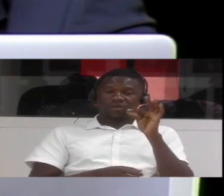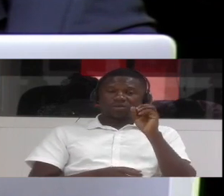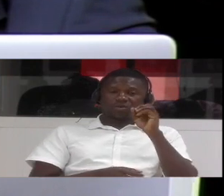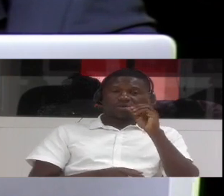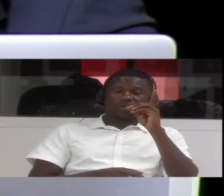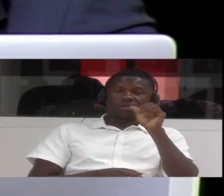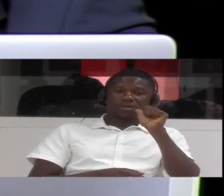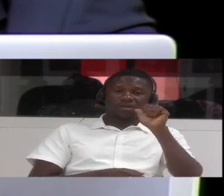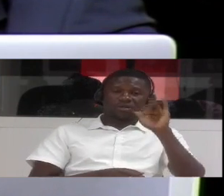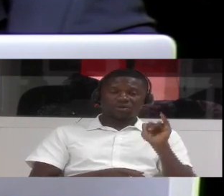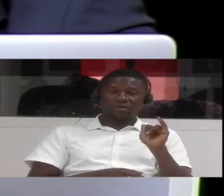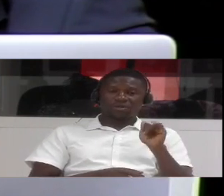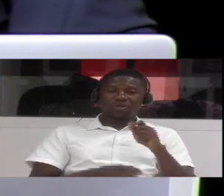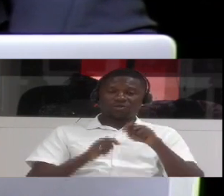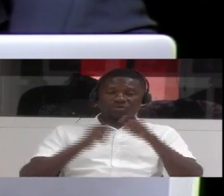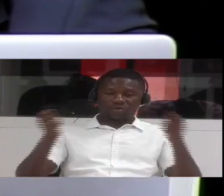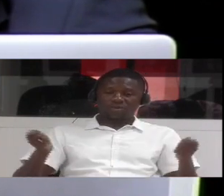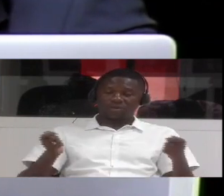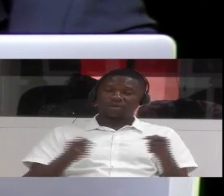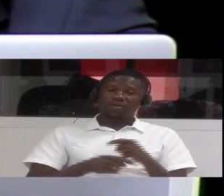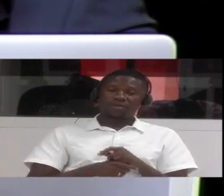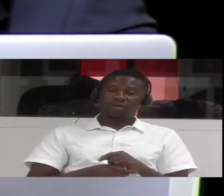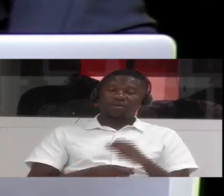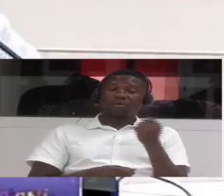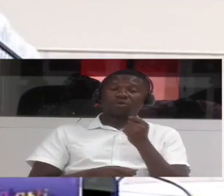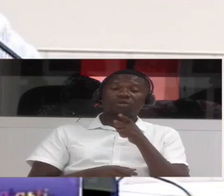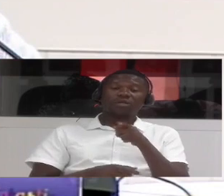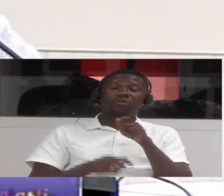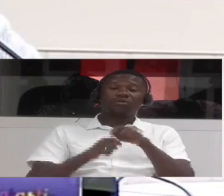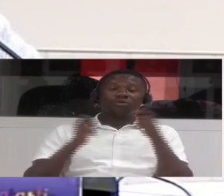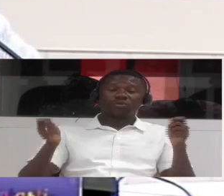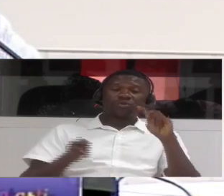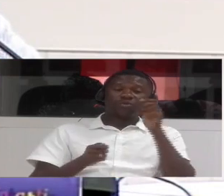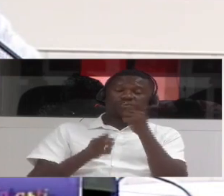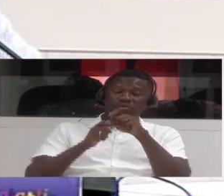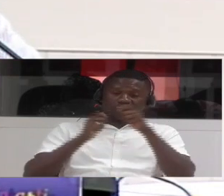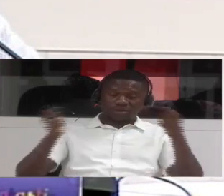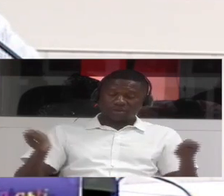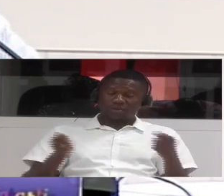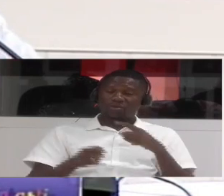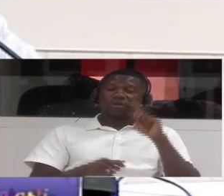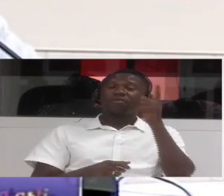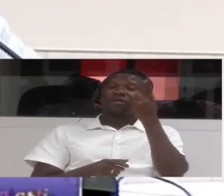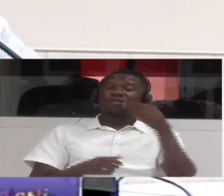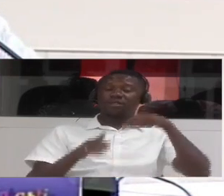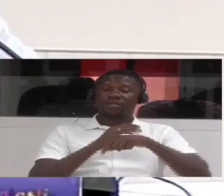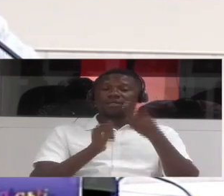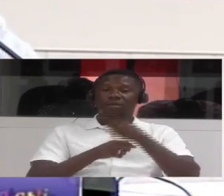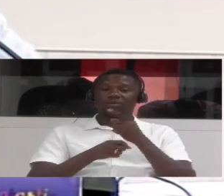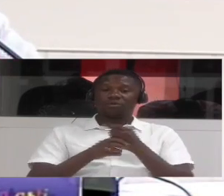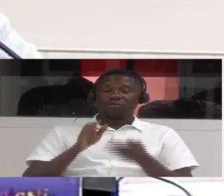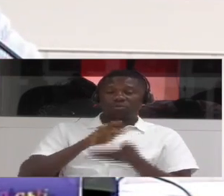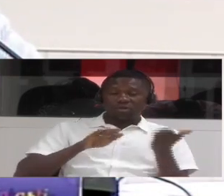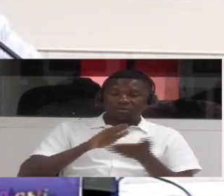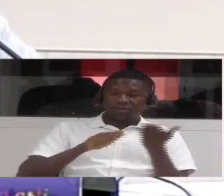contributed a lot to, because Today actually was the first newspaper in the Gambia to print